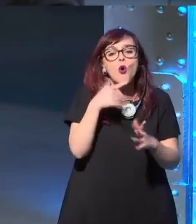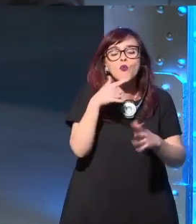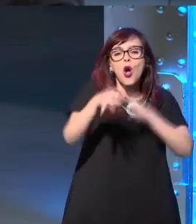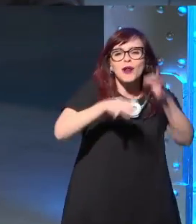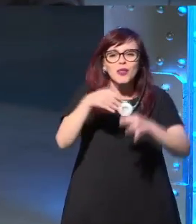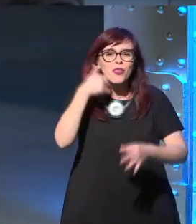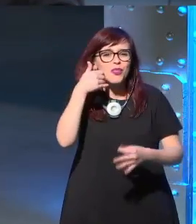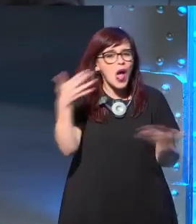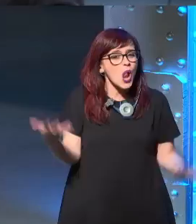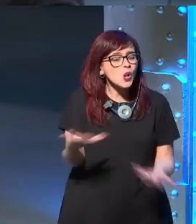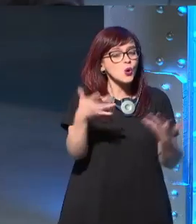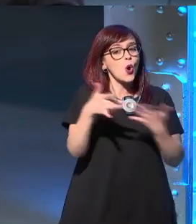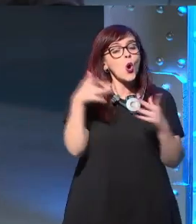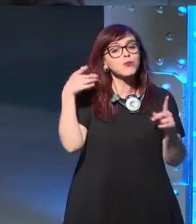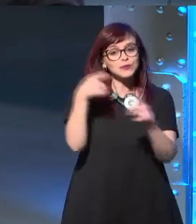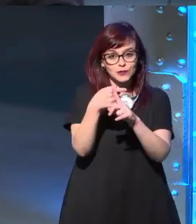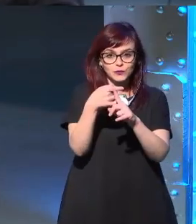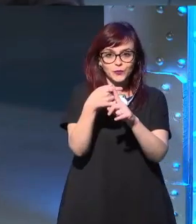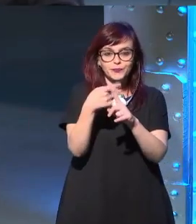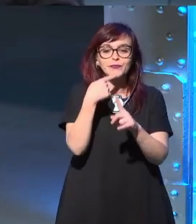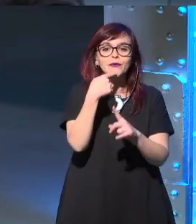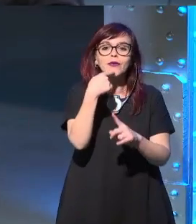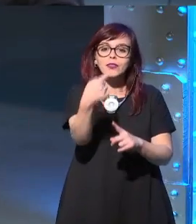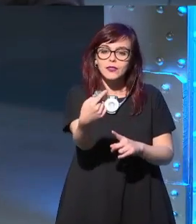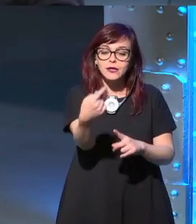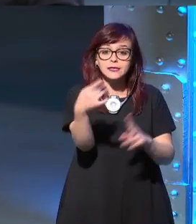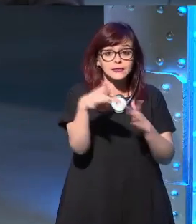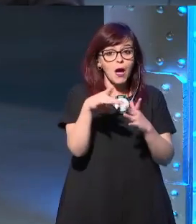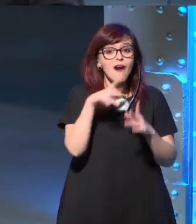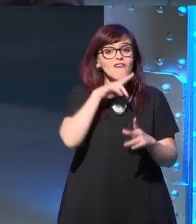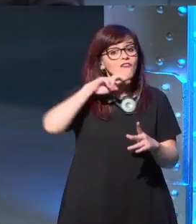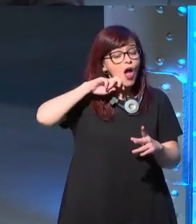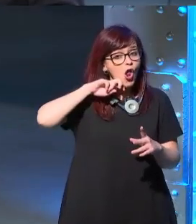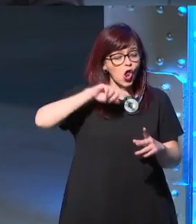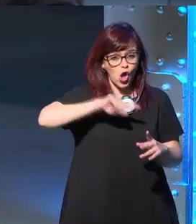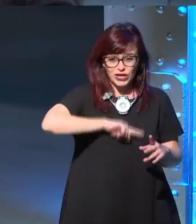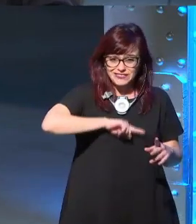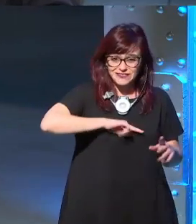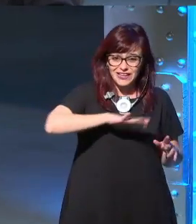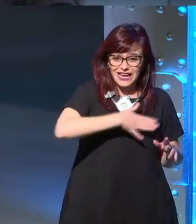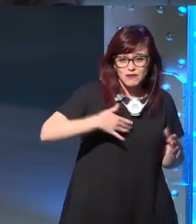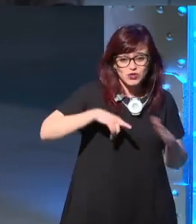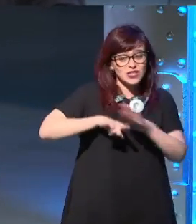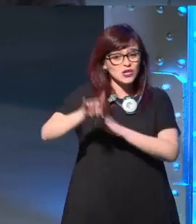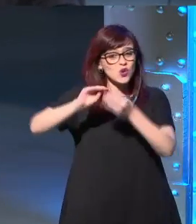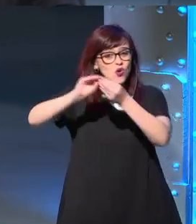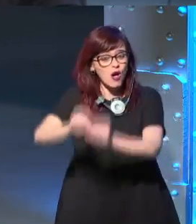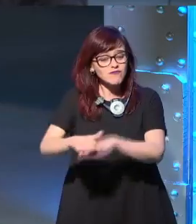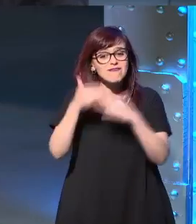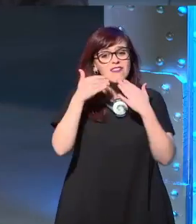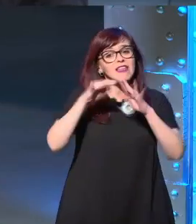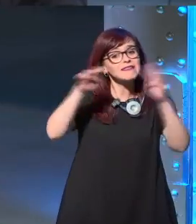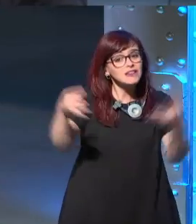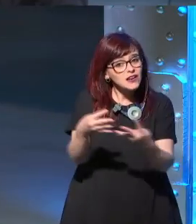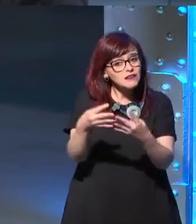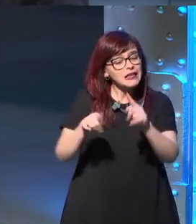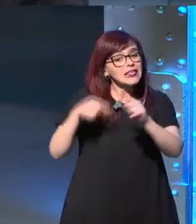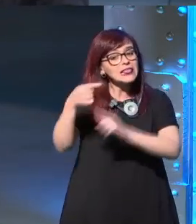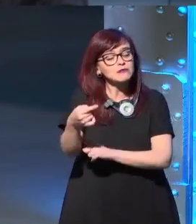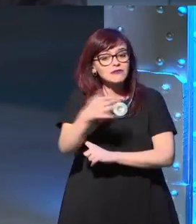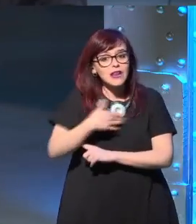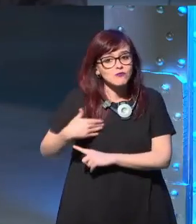you could say, here are the values we're going to try to do on the internet, and here's some of the things we're going to do to nudge or